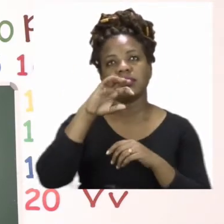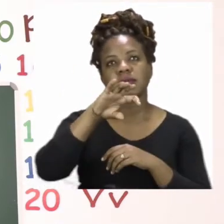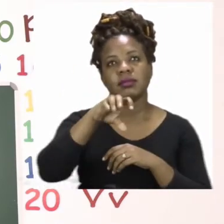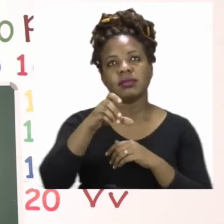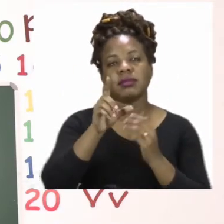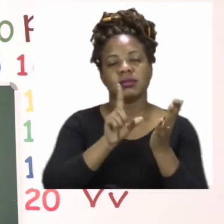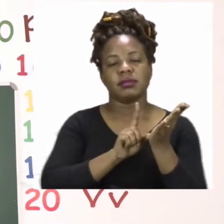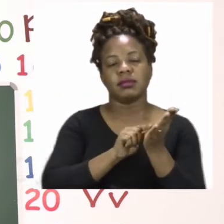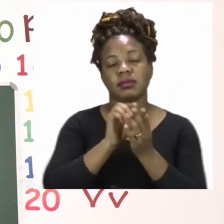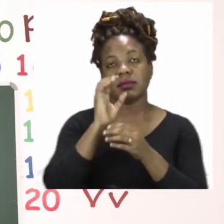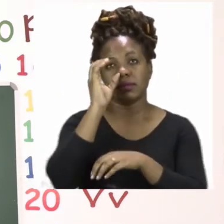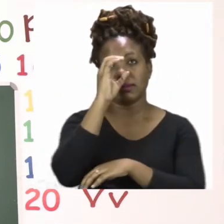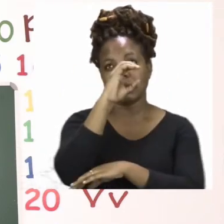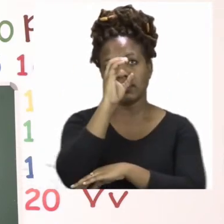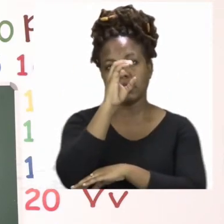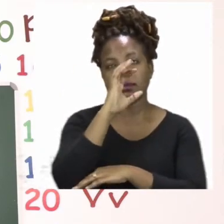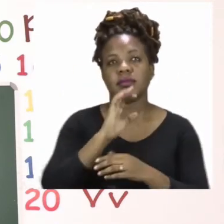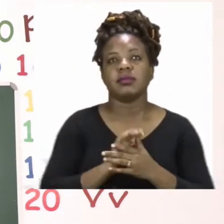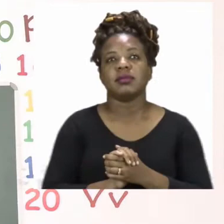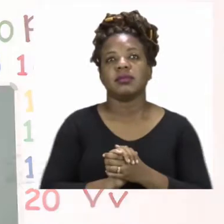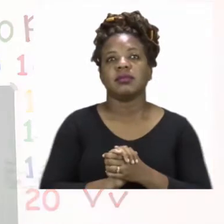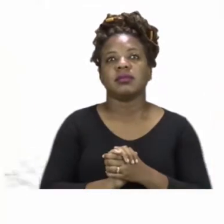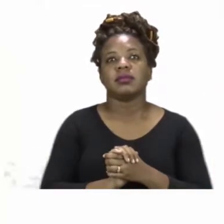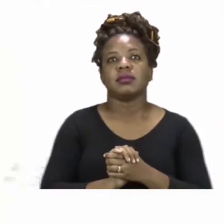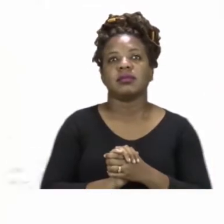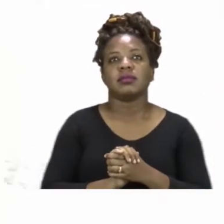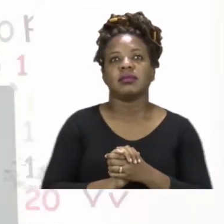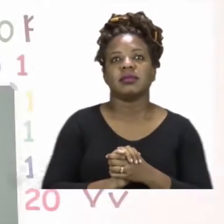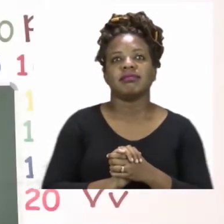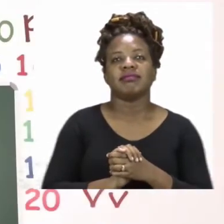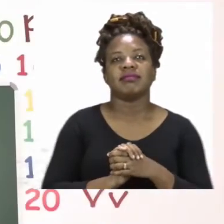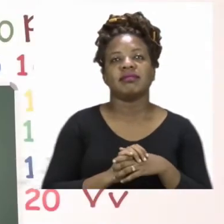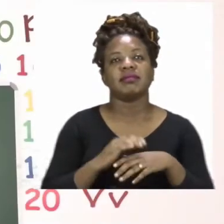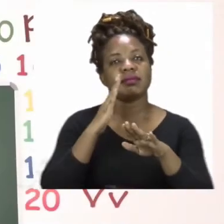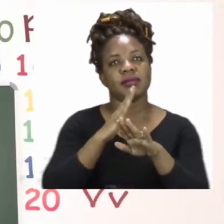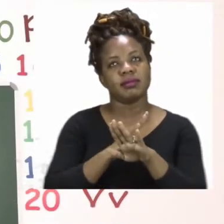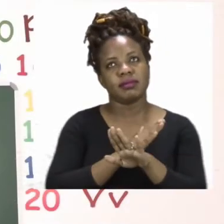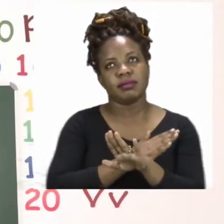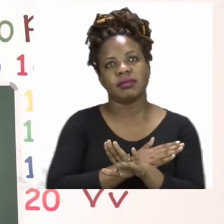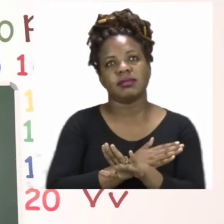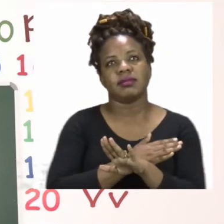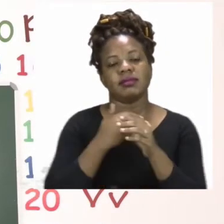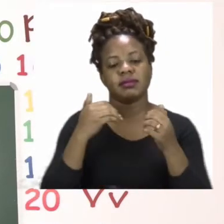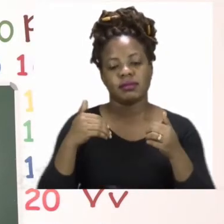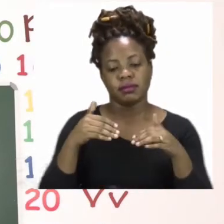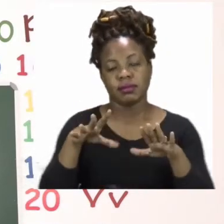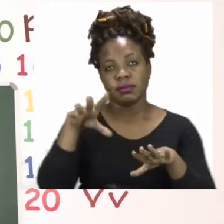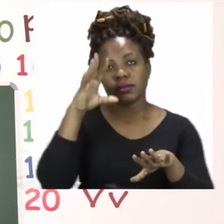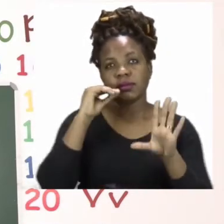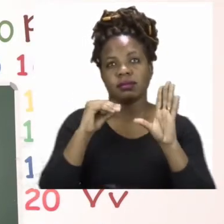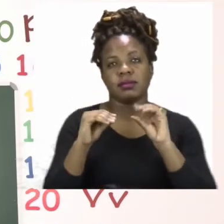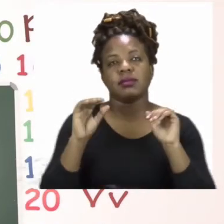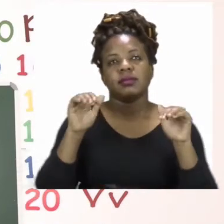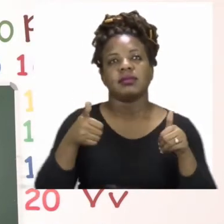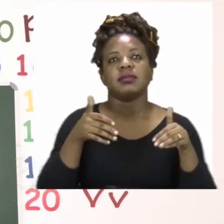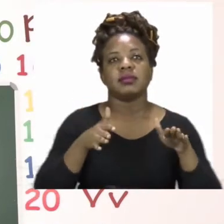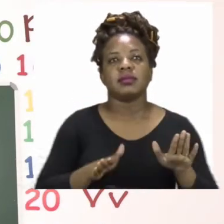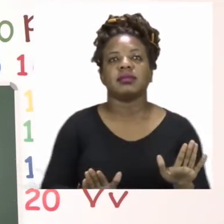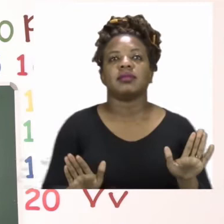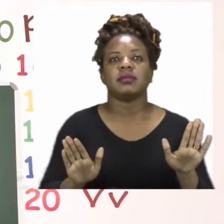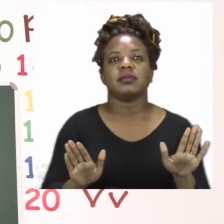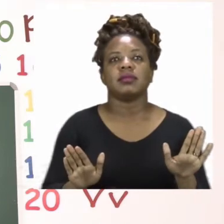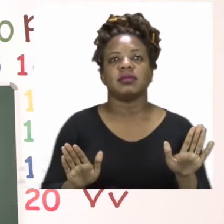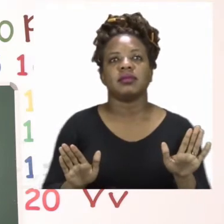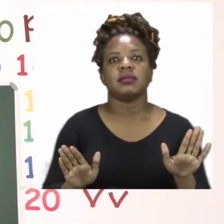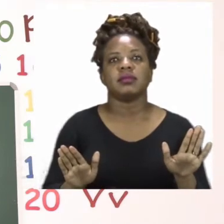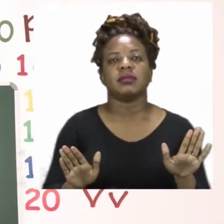transport and local media. And before we get into any lessons, boys and girls, we